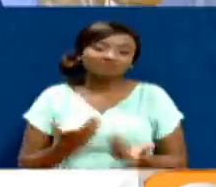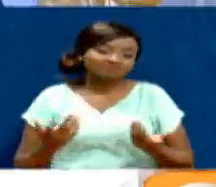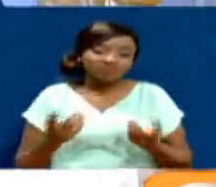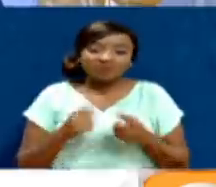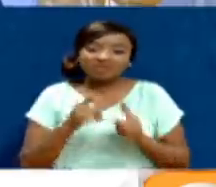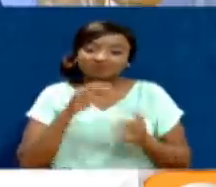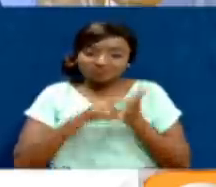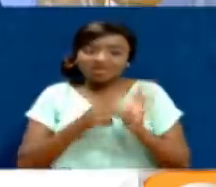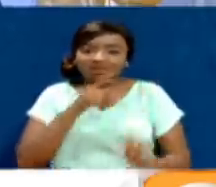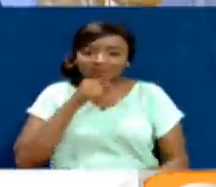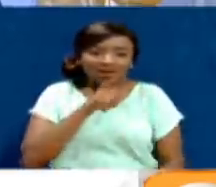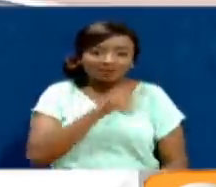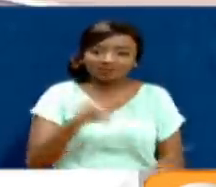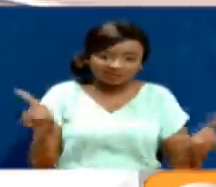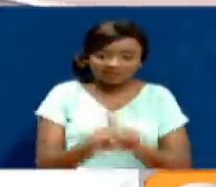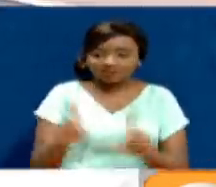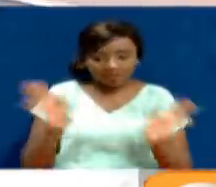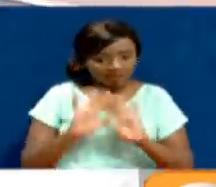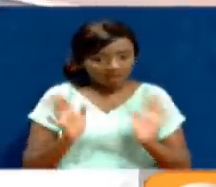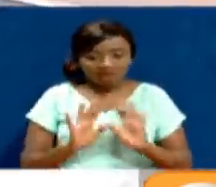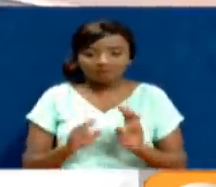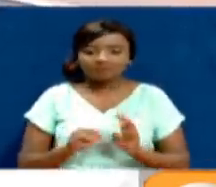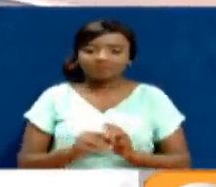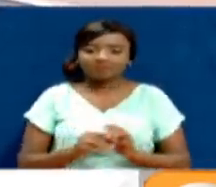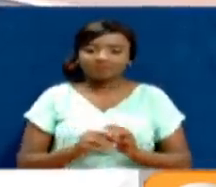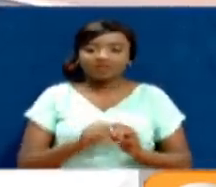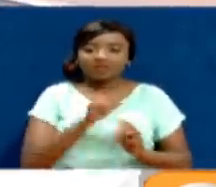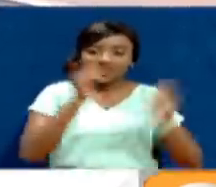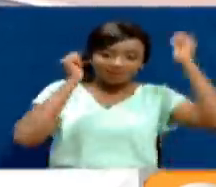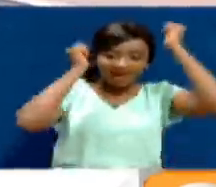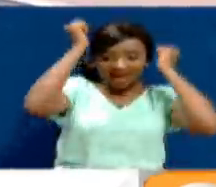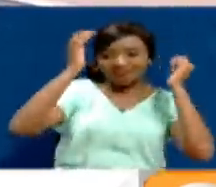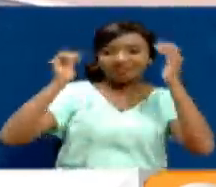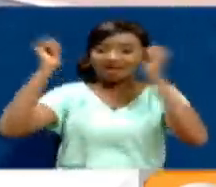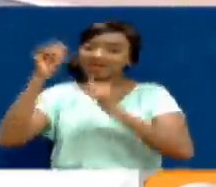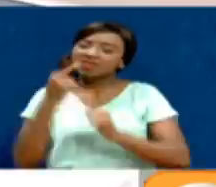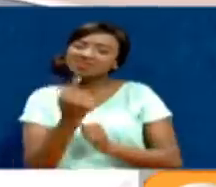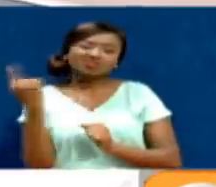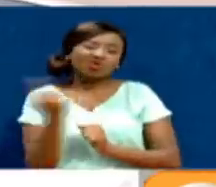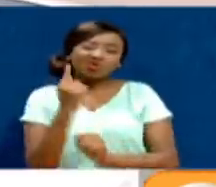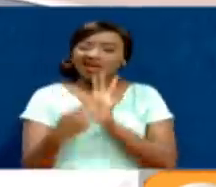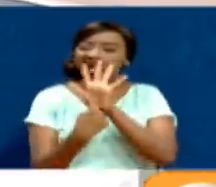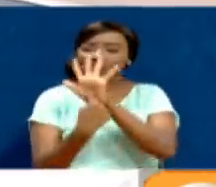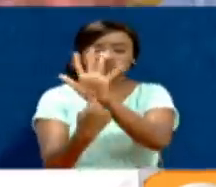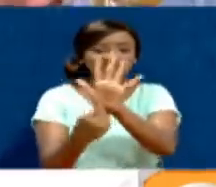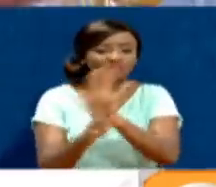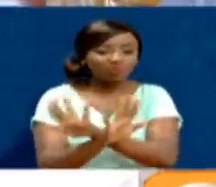Hussein. No. Badi was a general, Saddam Hussein was a general. It was just an example that day